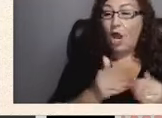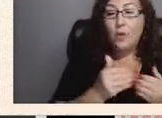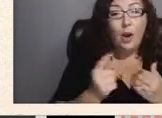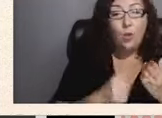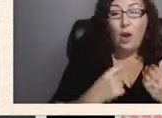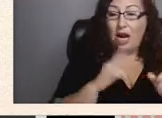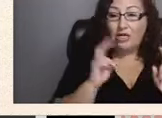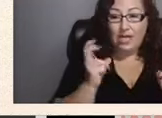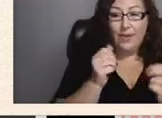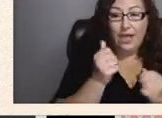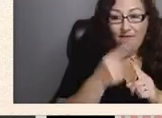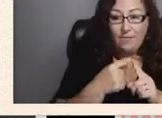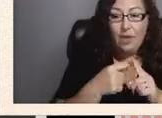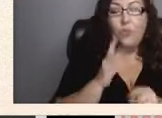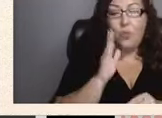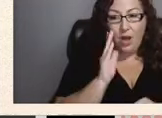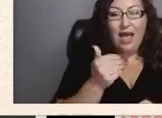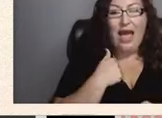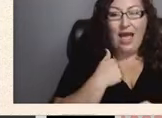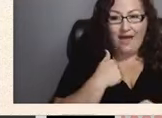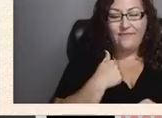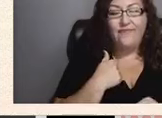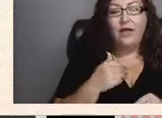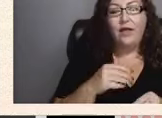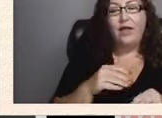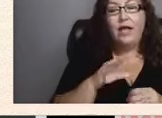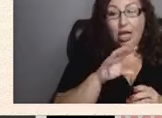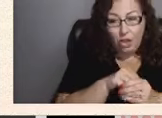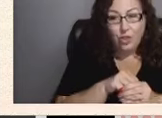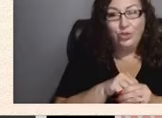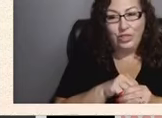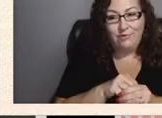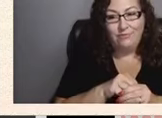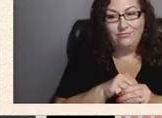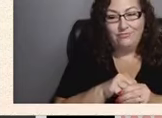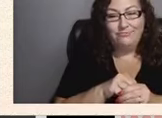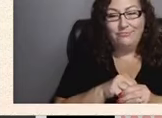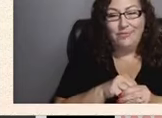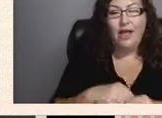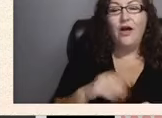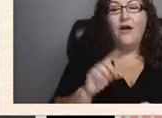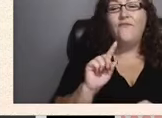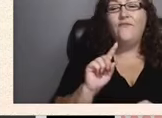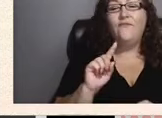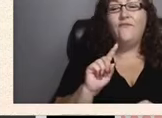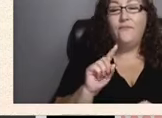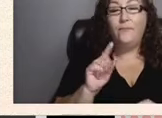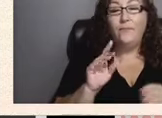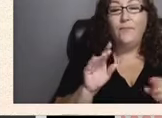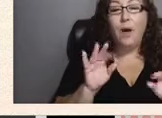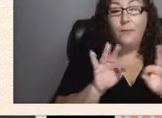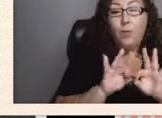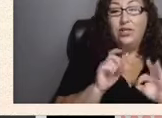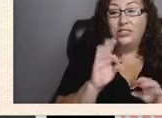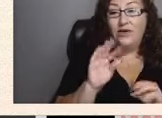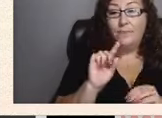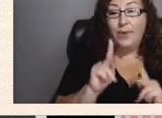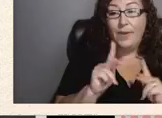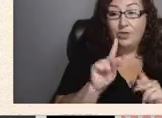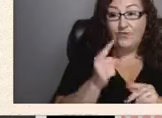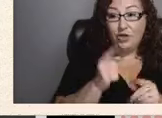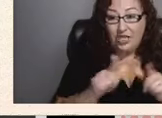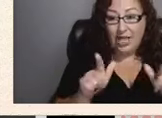month, we're going to be have an underlying theme of inclusion. Person first language, and the importance of it. And really, it's not just